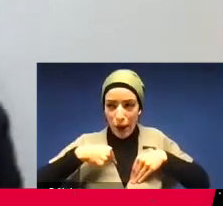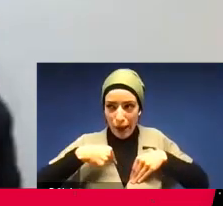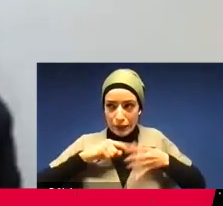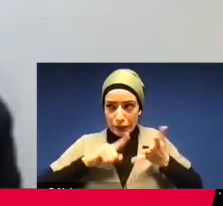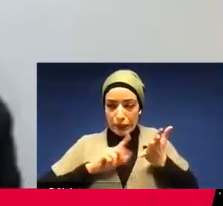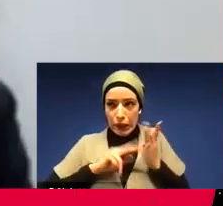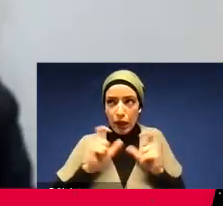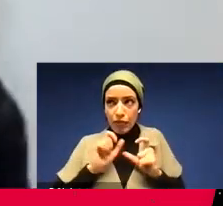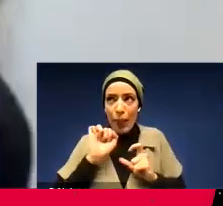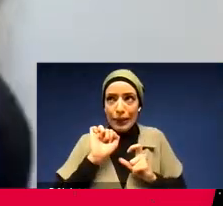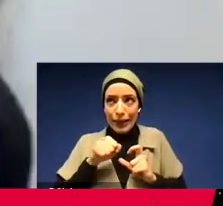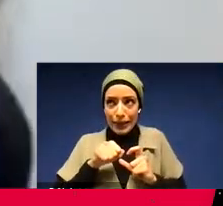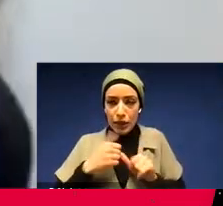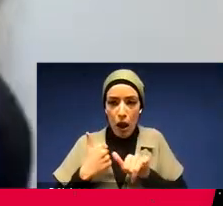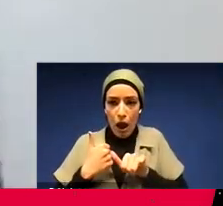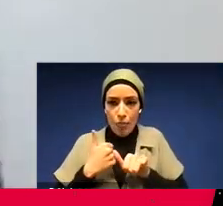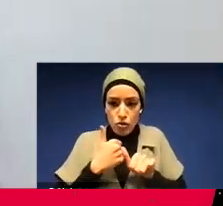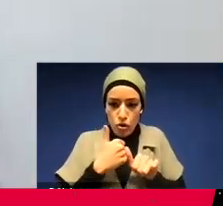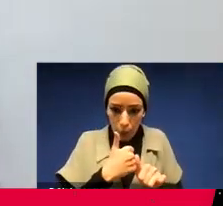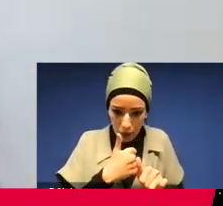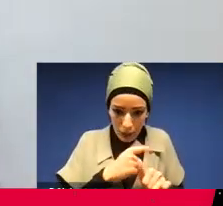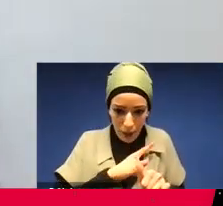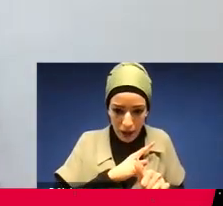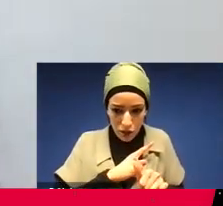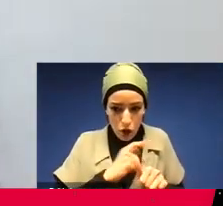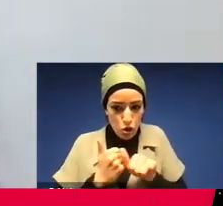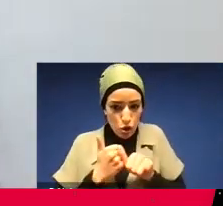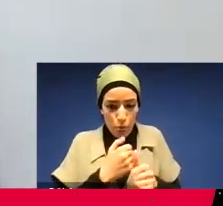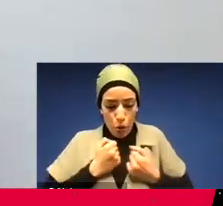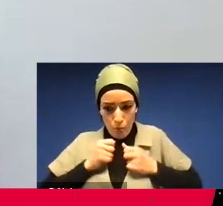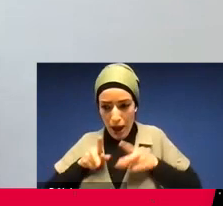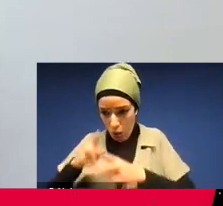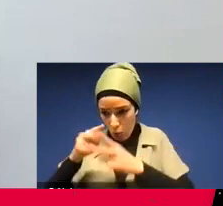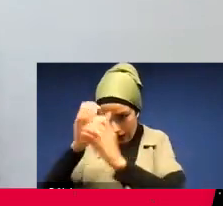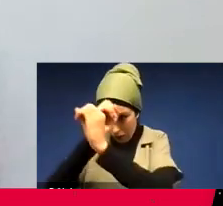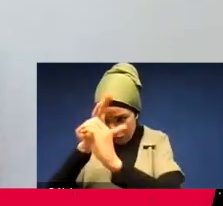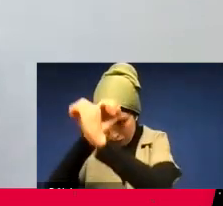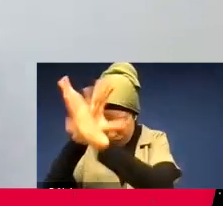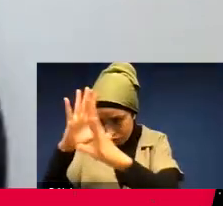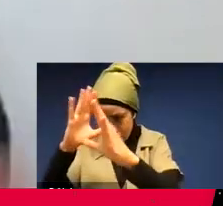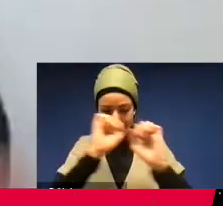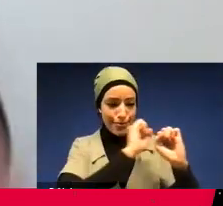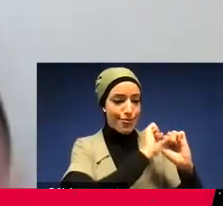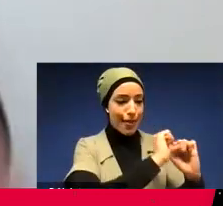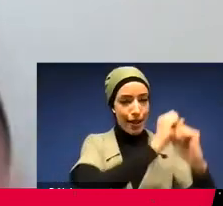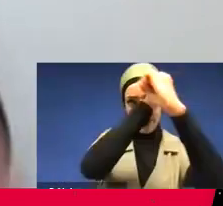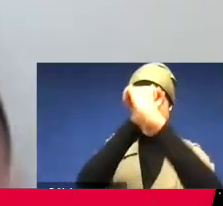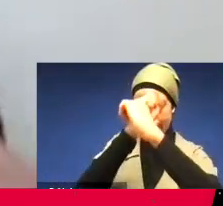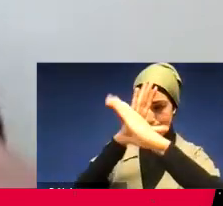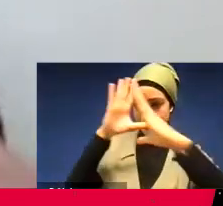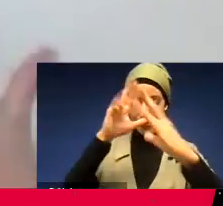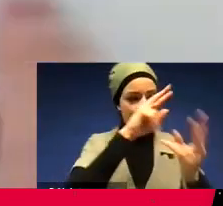your support doesn't mean your vision. It means theirs. And you helping other struggles reach that.